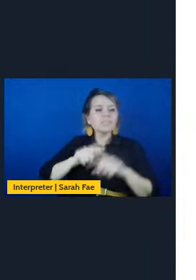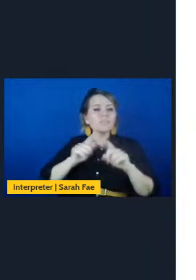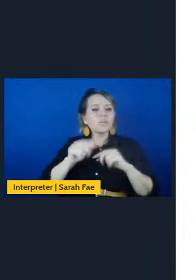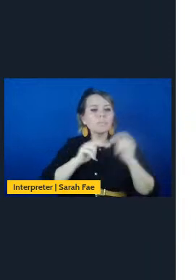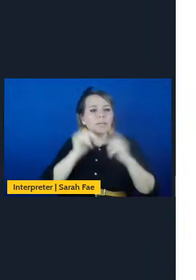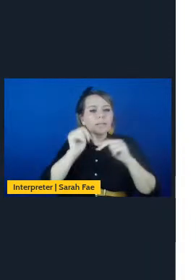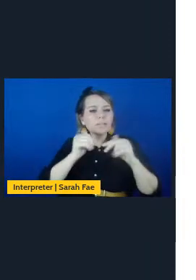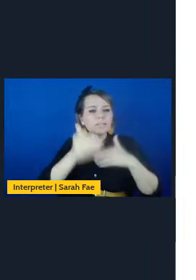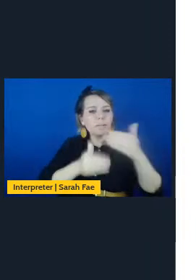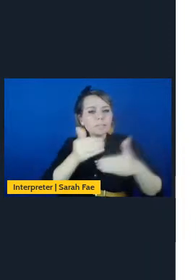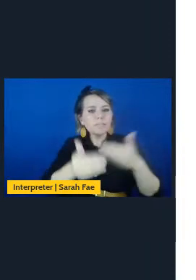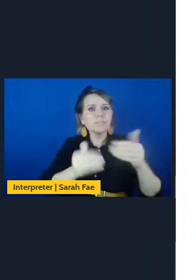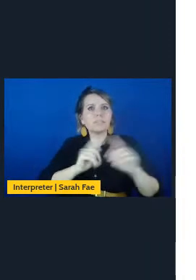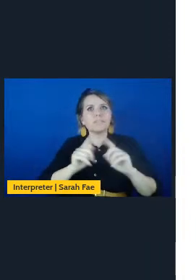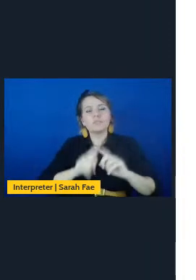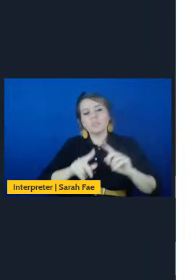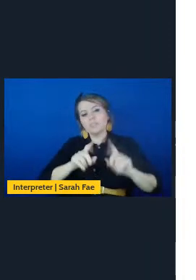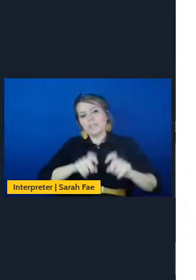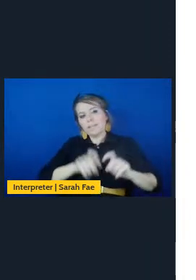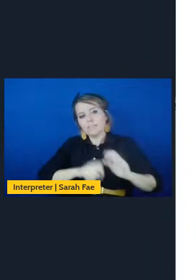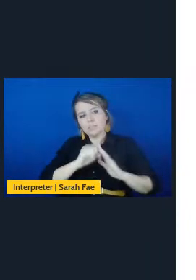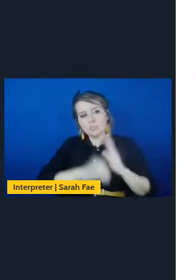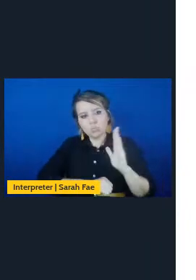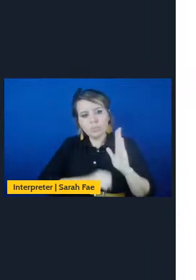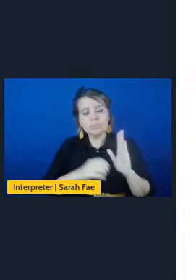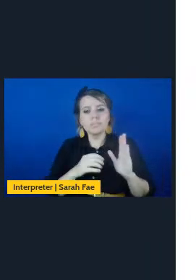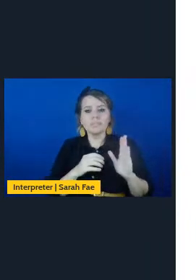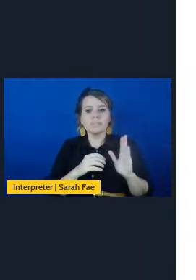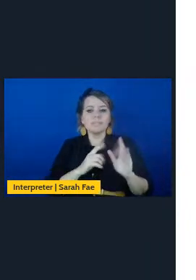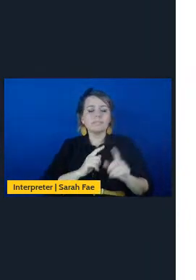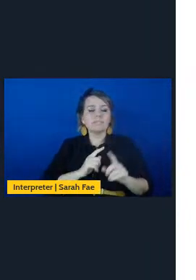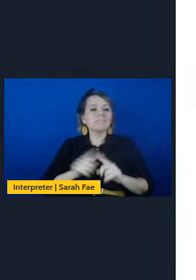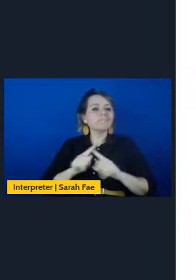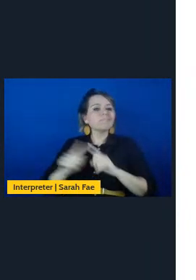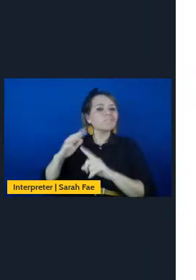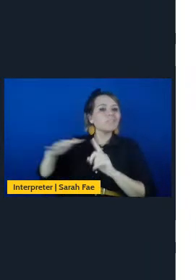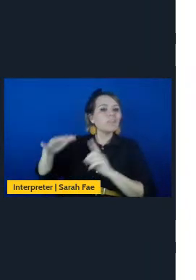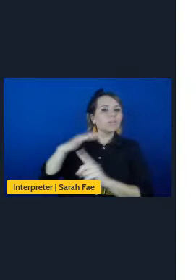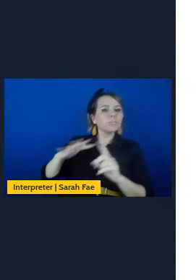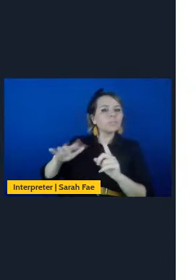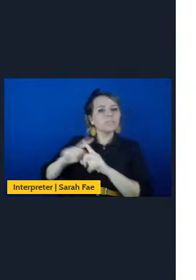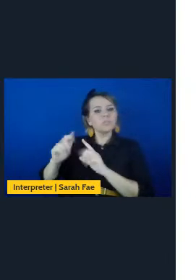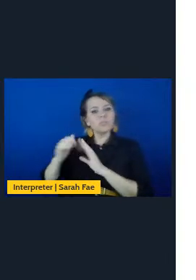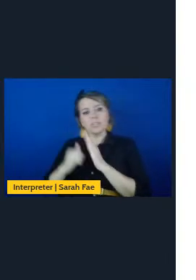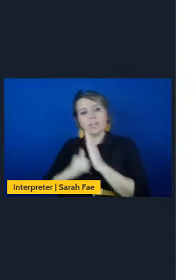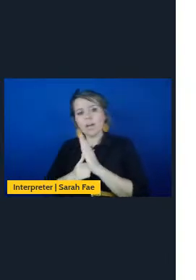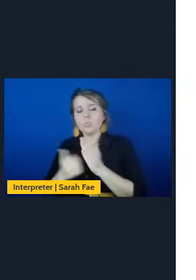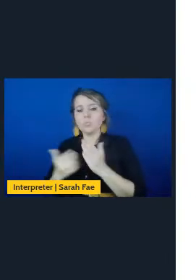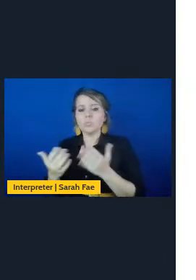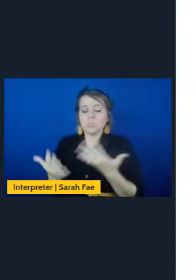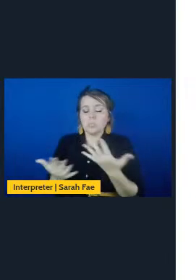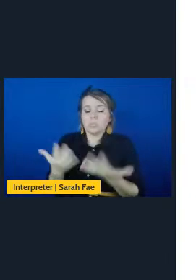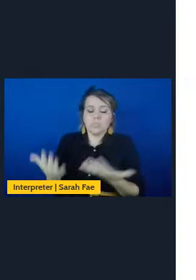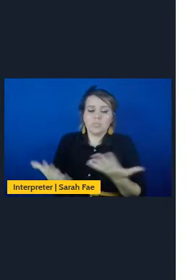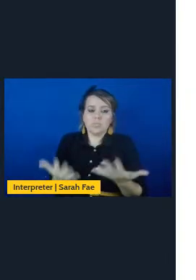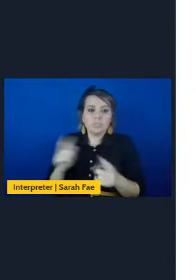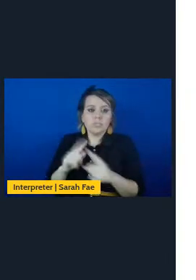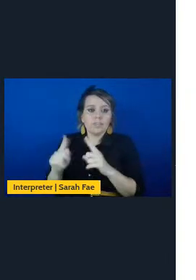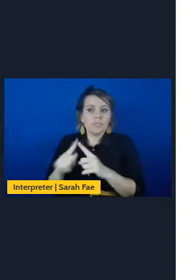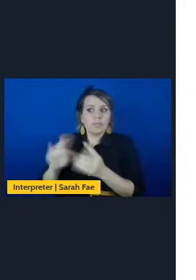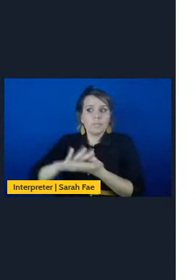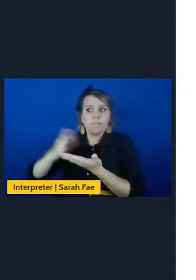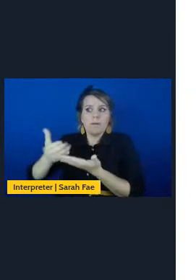test scripts, and to different environments, different accounts, different number of external accounts, and so